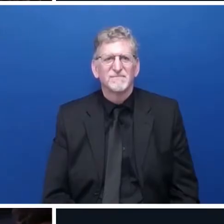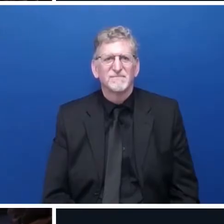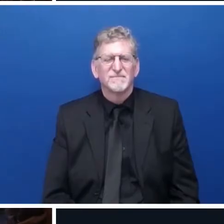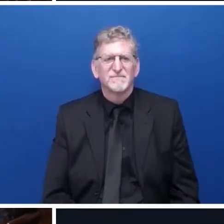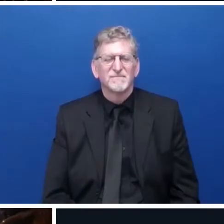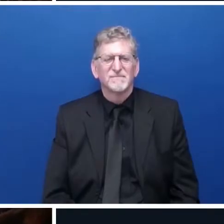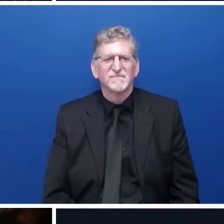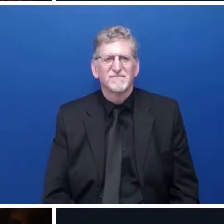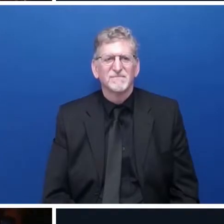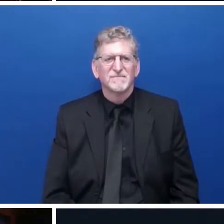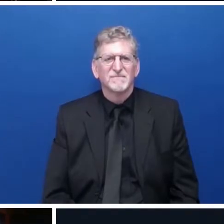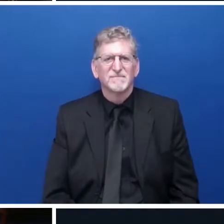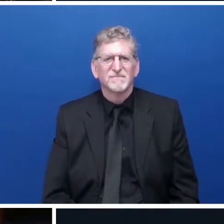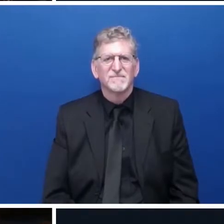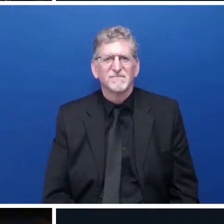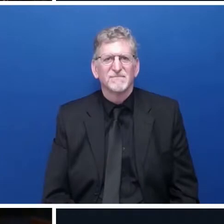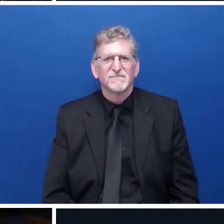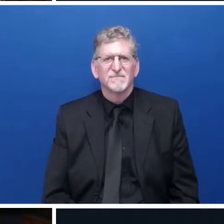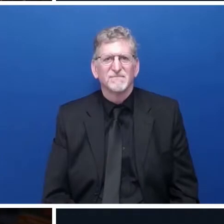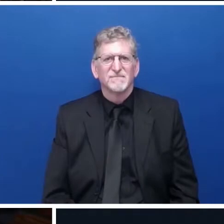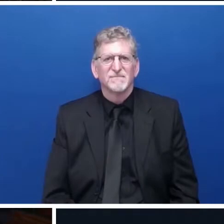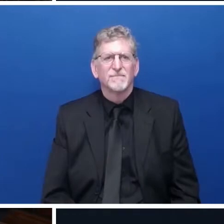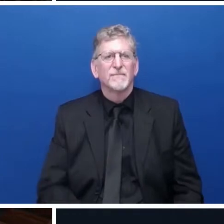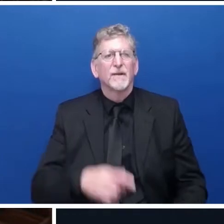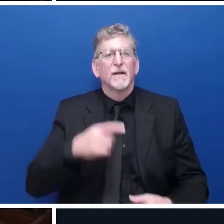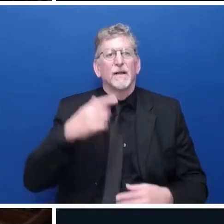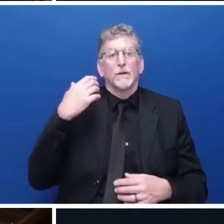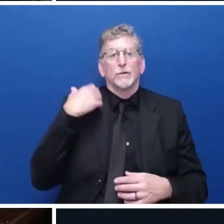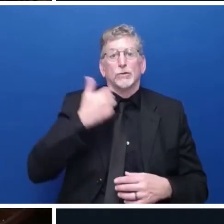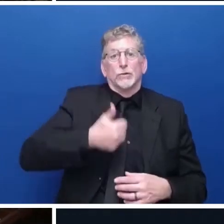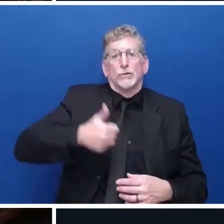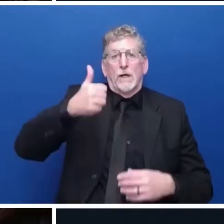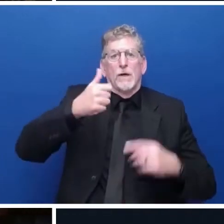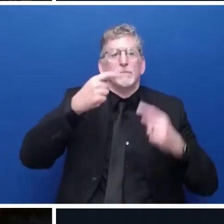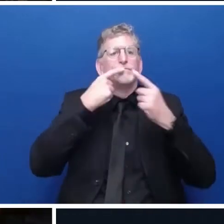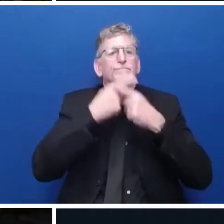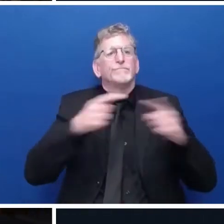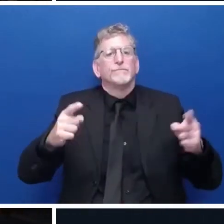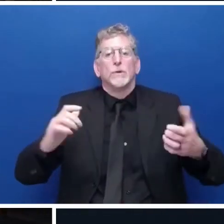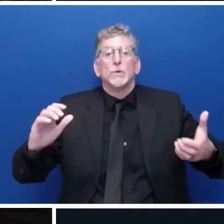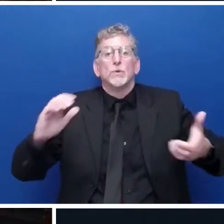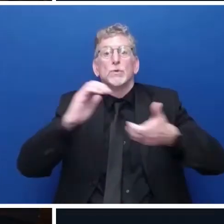The chair declares the joint session of the two houses now dissolved.